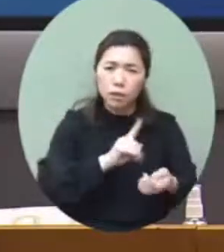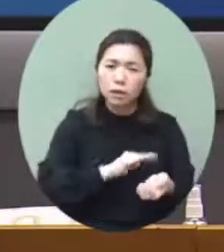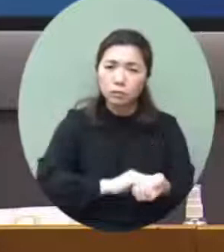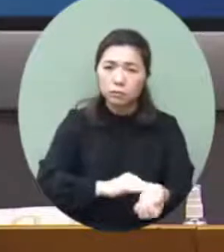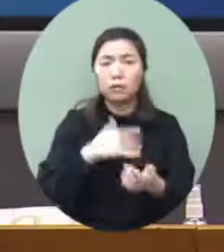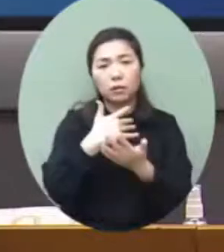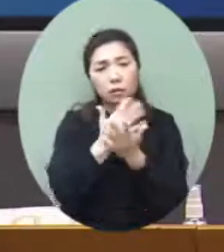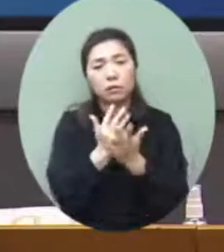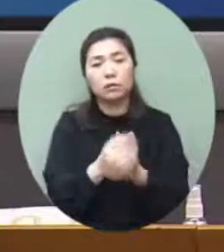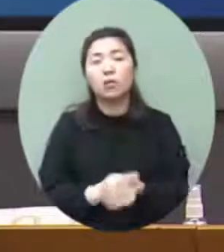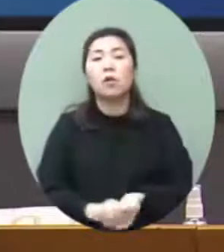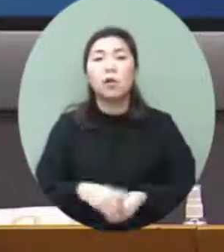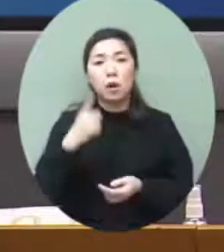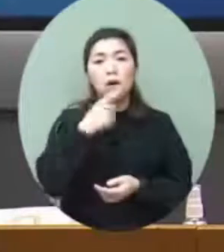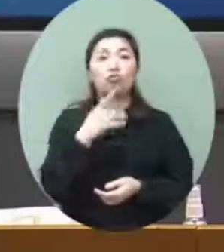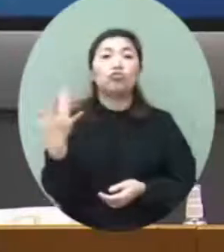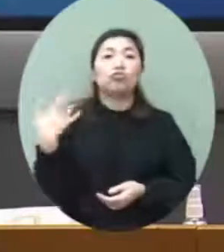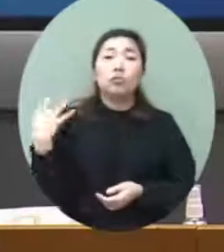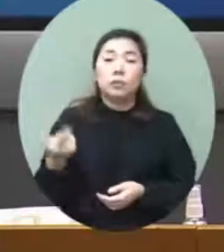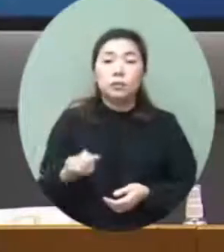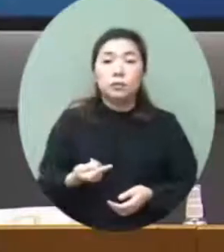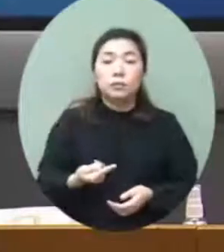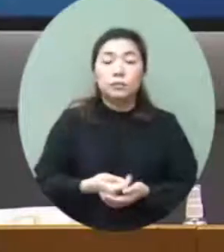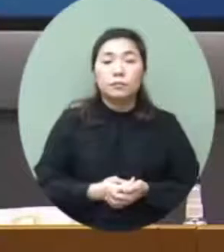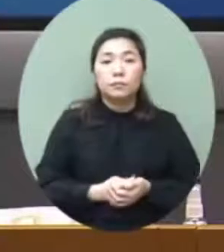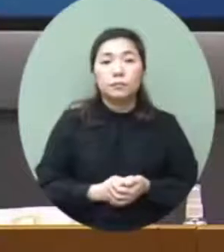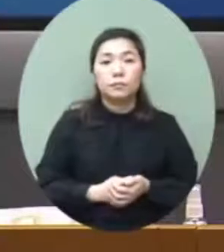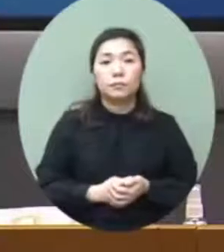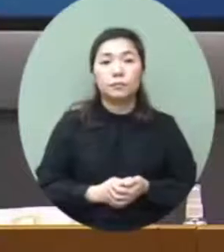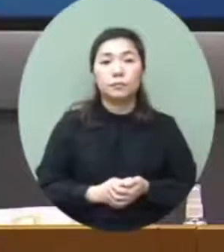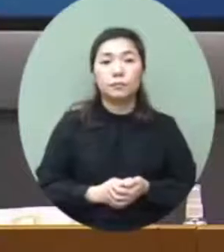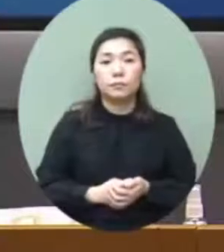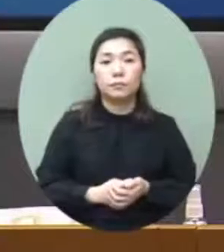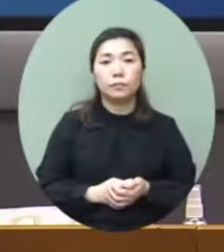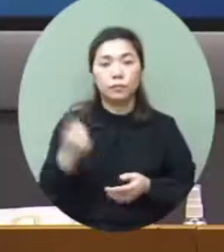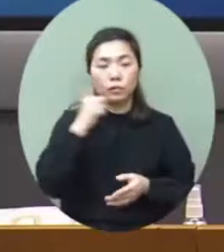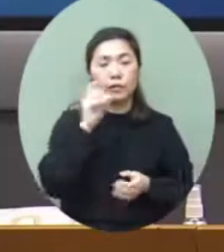medical procedures at AWE. Yesterday,